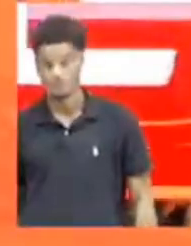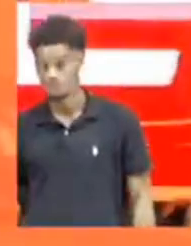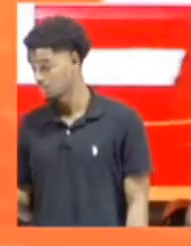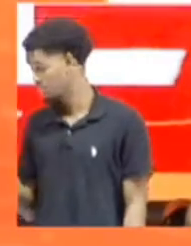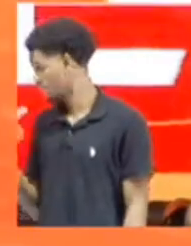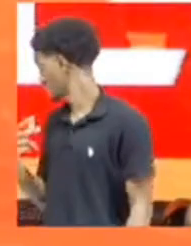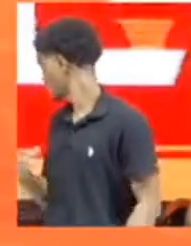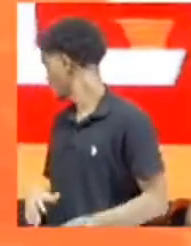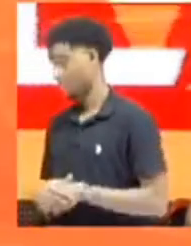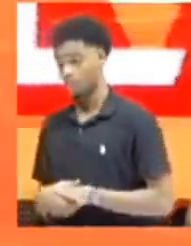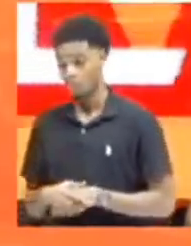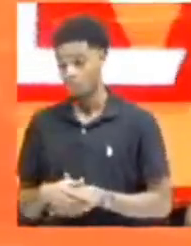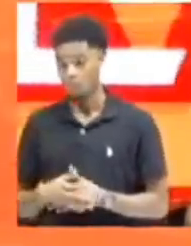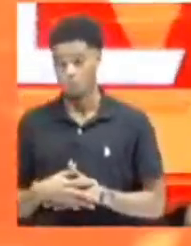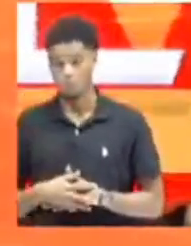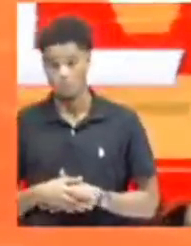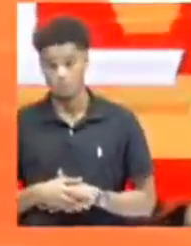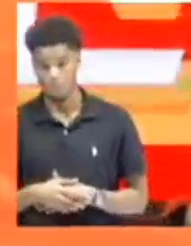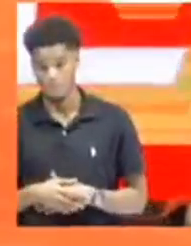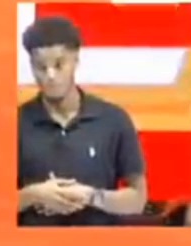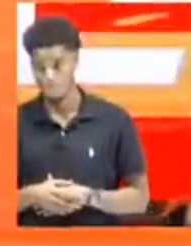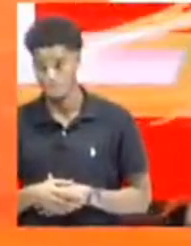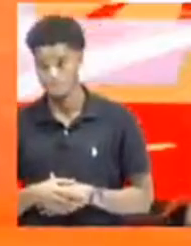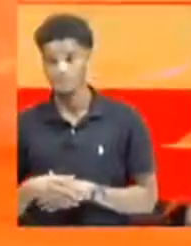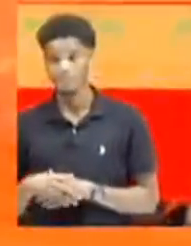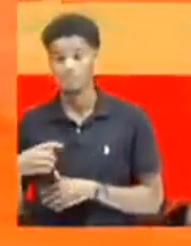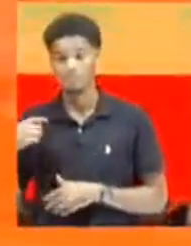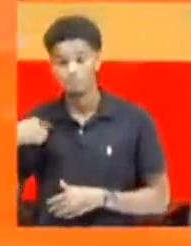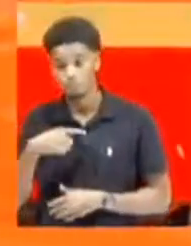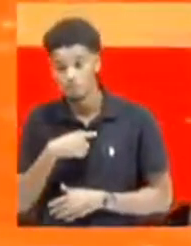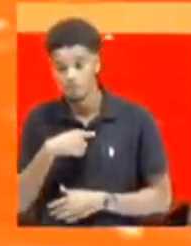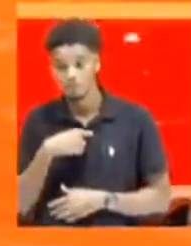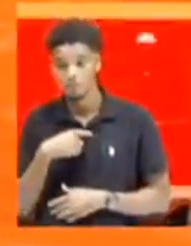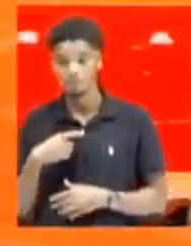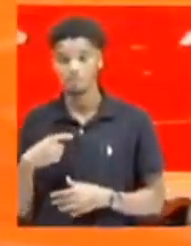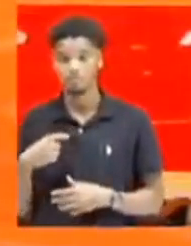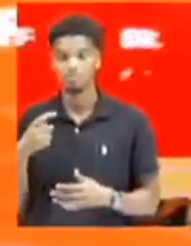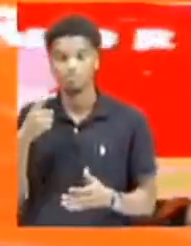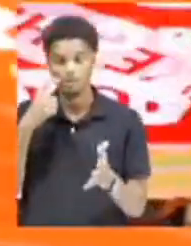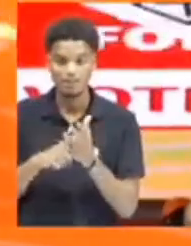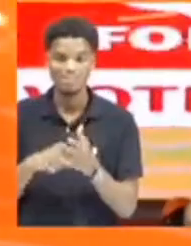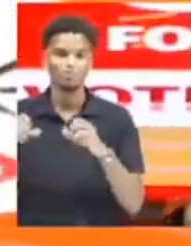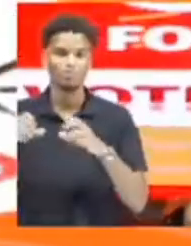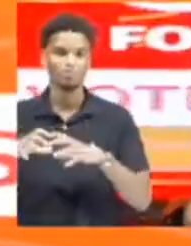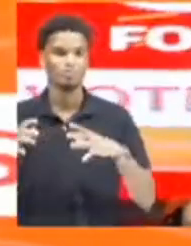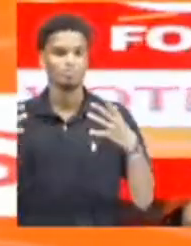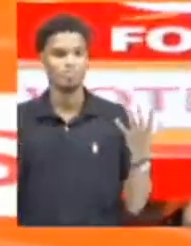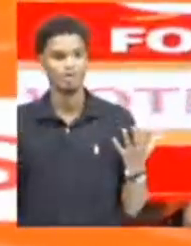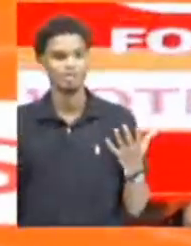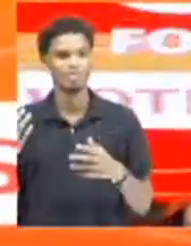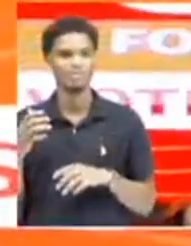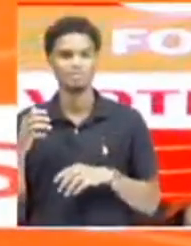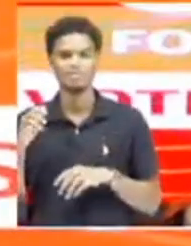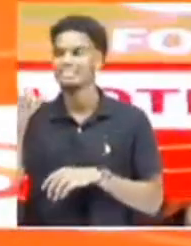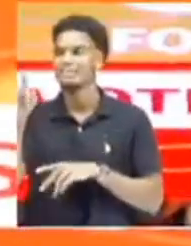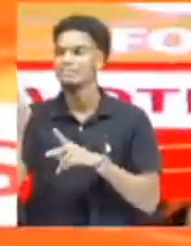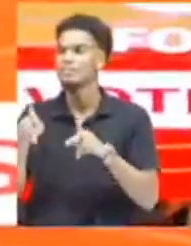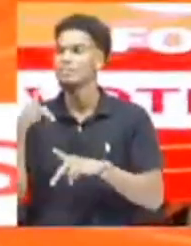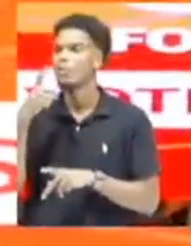We recognize that too much 10 subject picnic, they not Chinaman